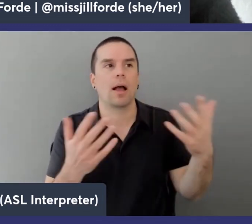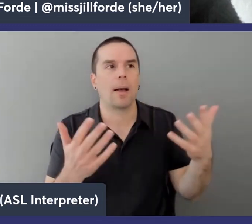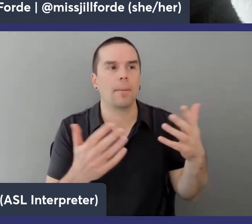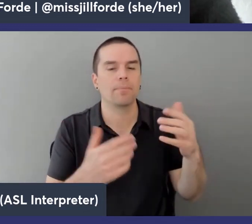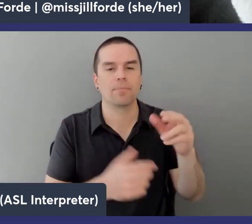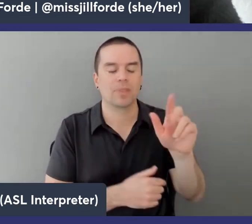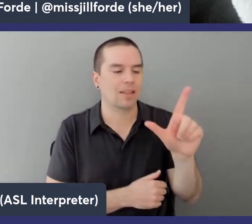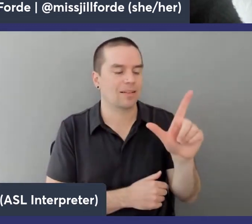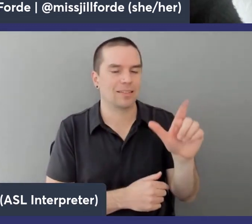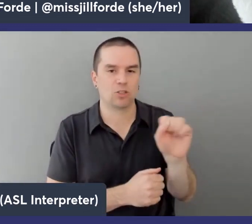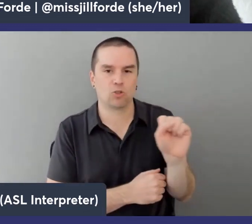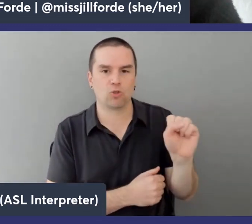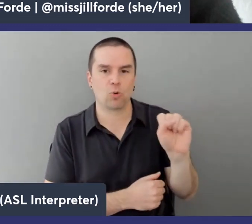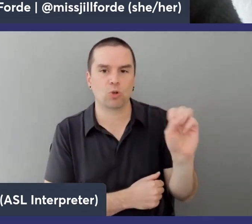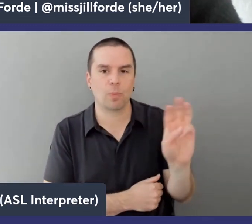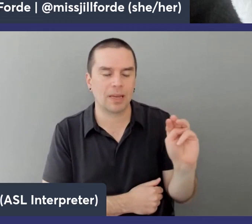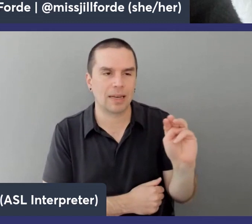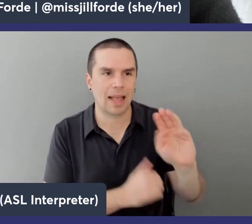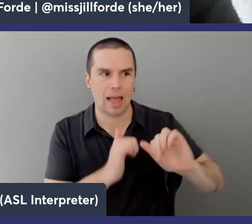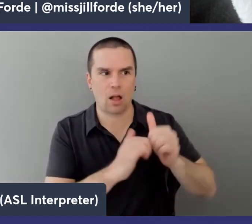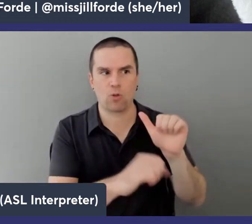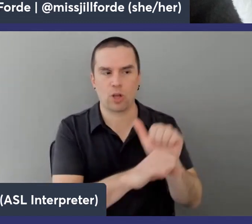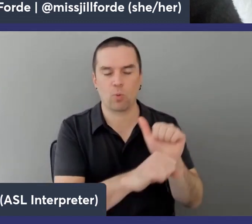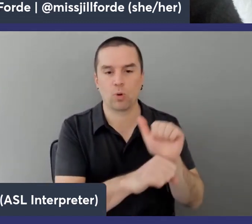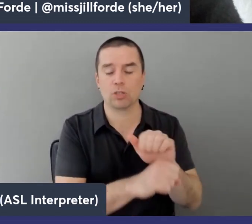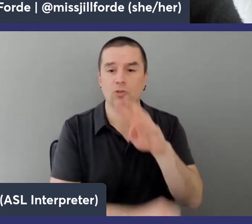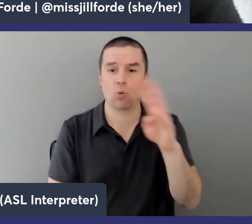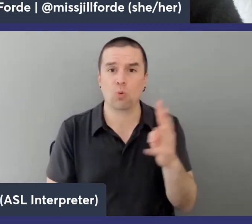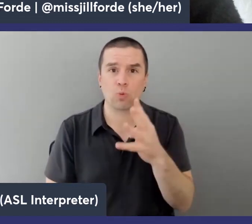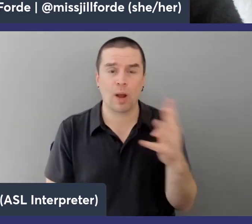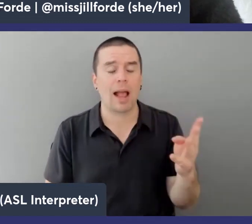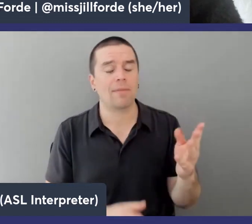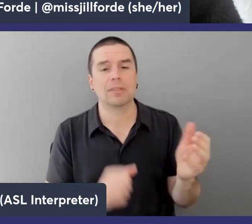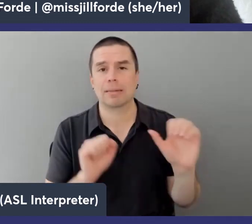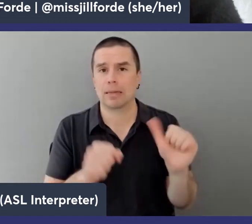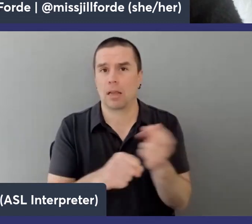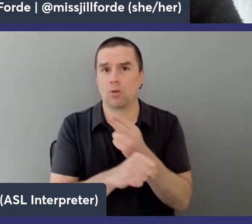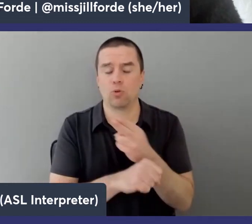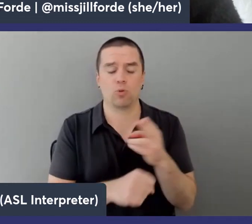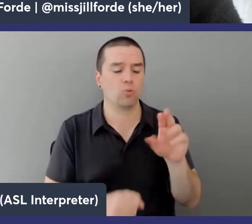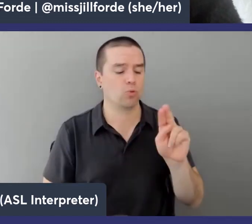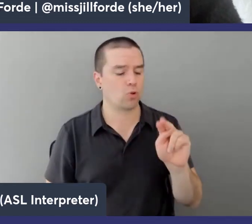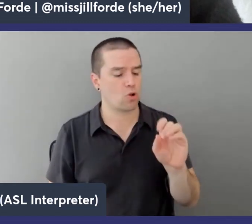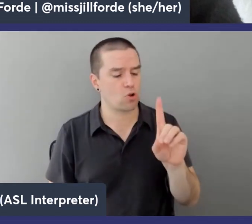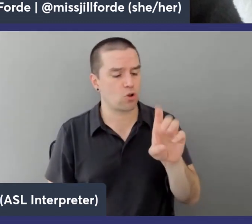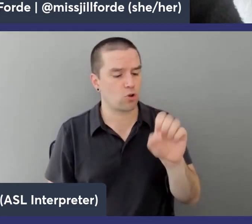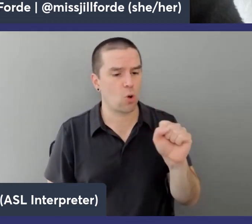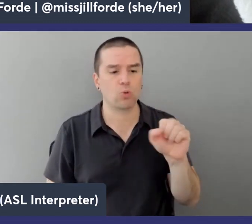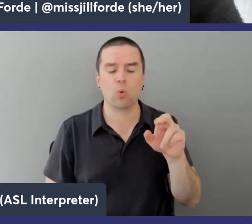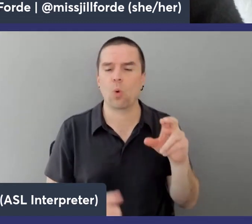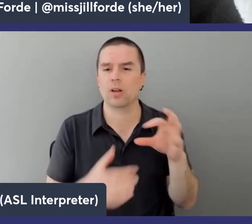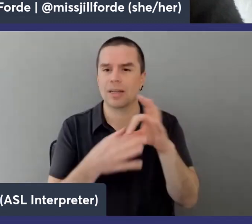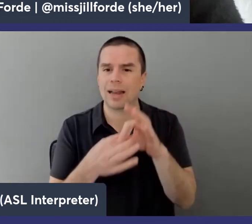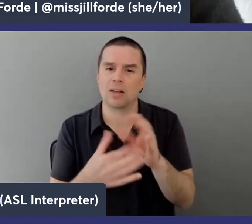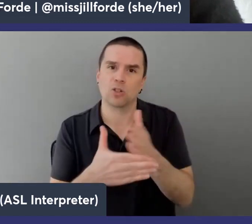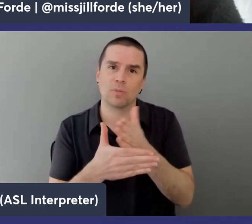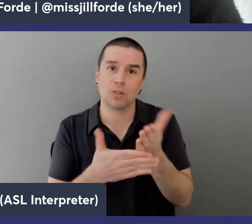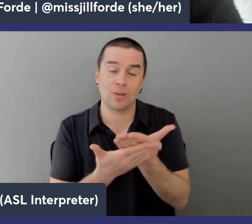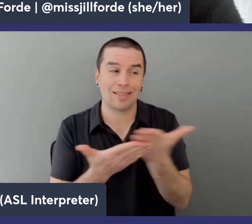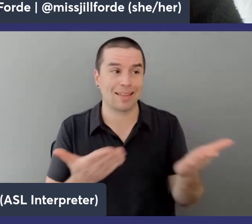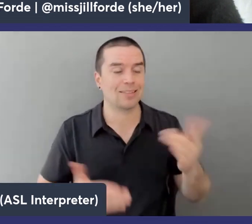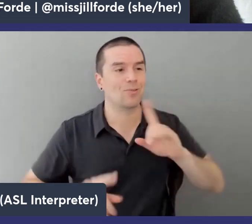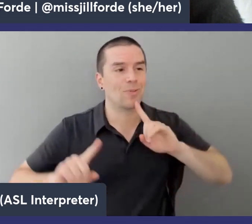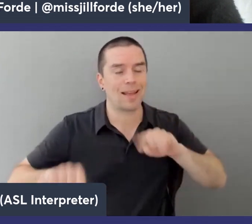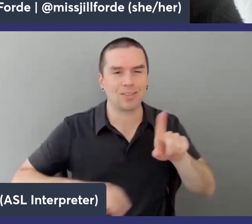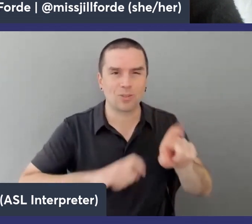very efficient at being able to use those nodes and connections between things to answer specific types of questions where those sorts